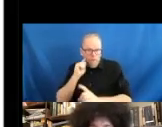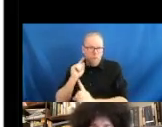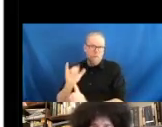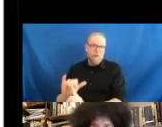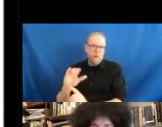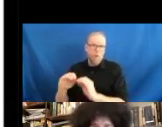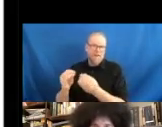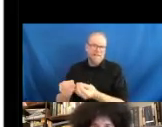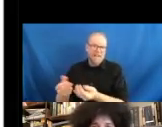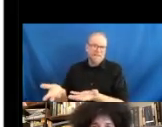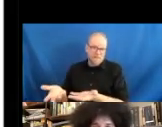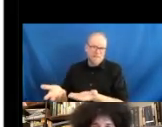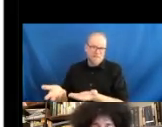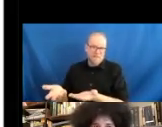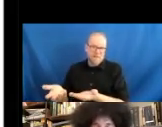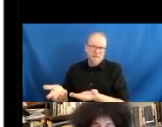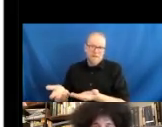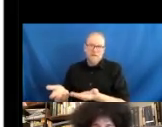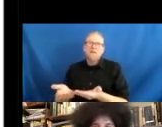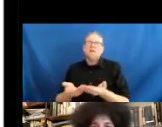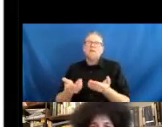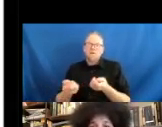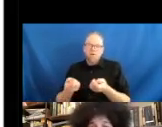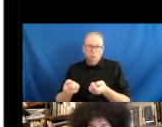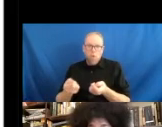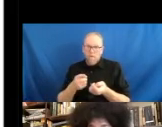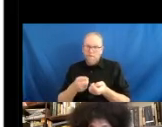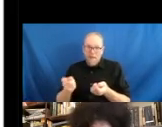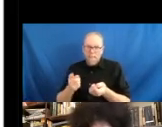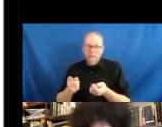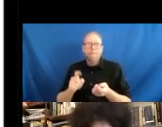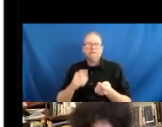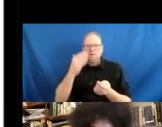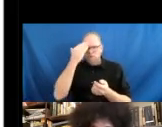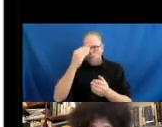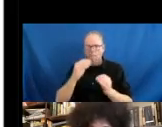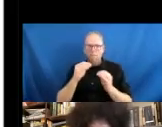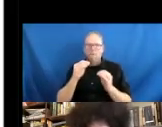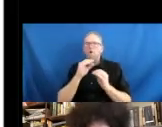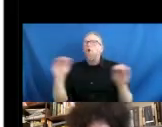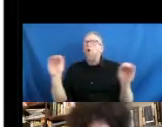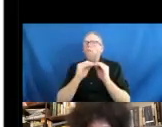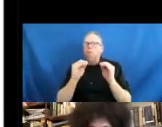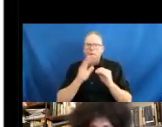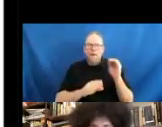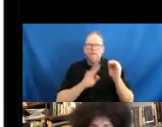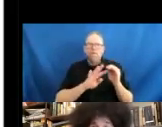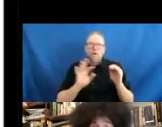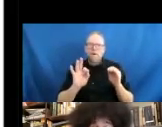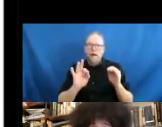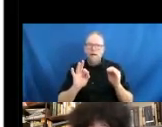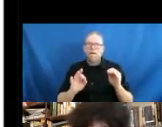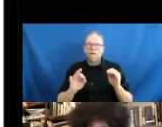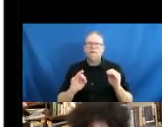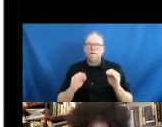organization, control of interested persons to no more than 49% of board seats.